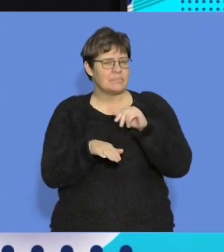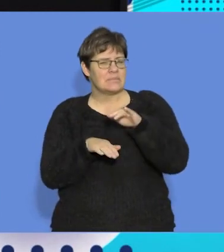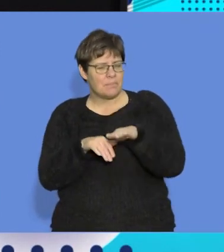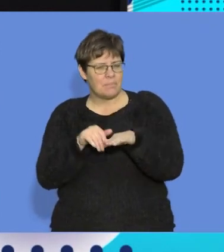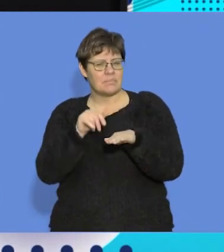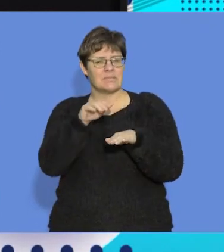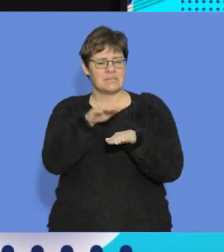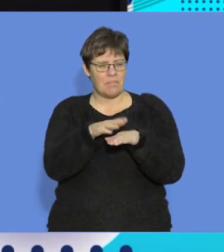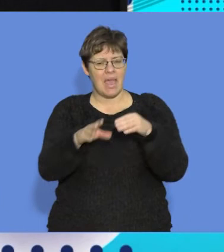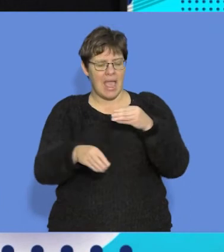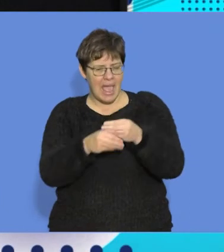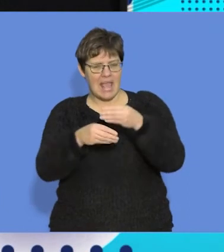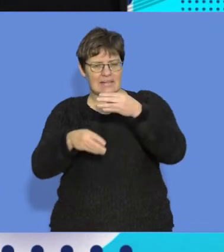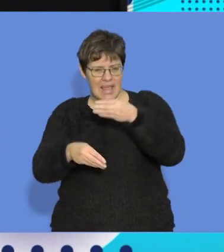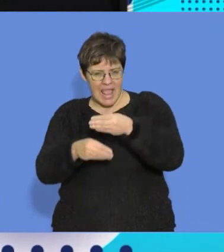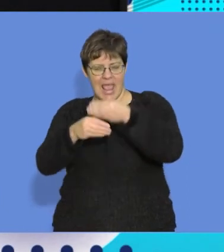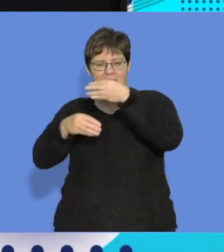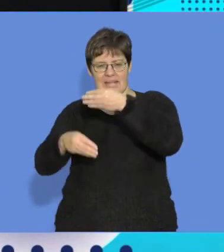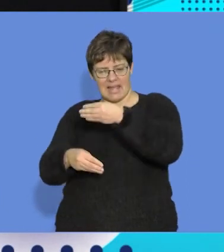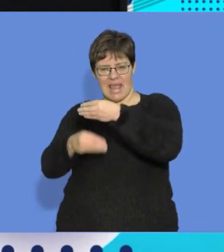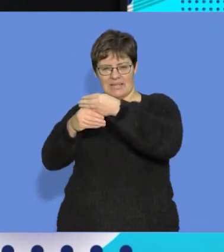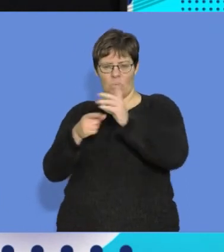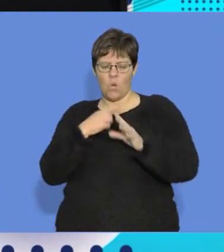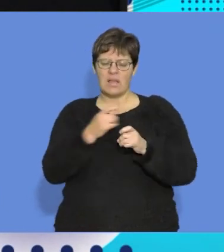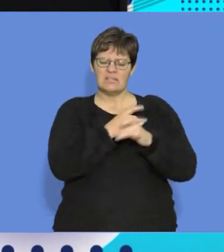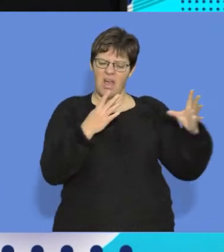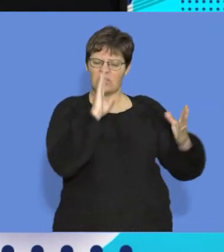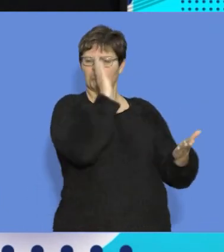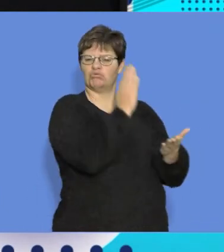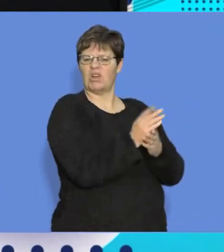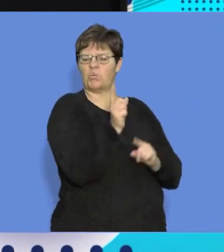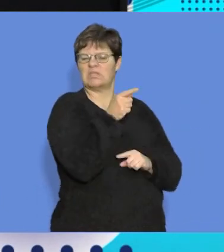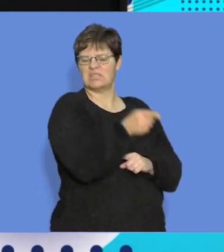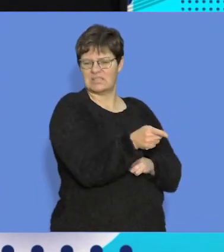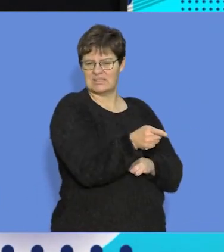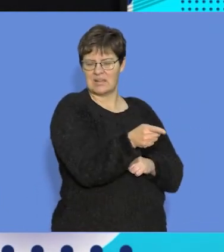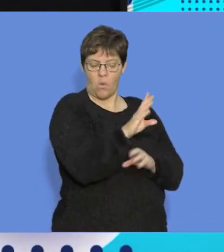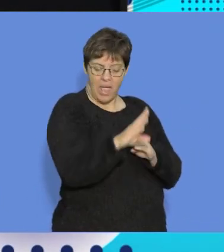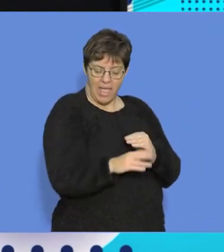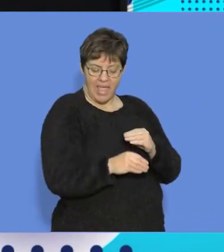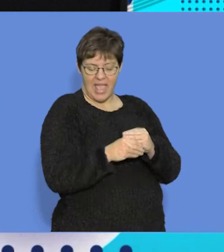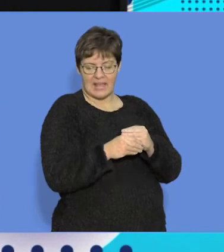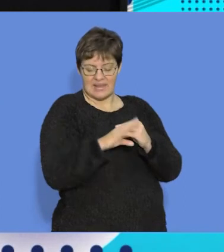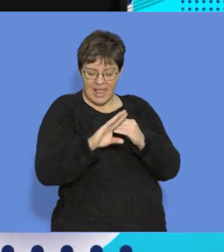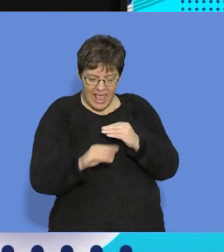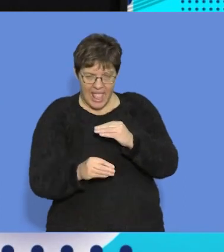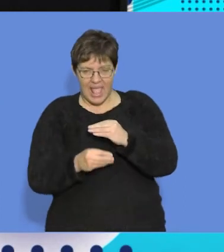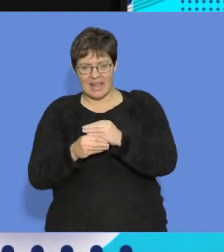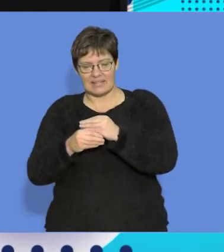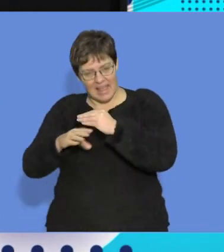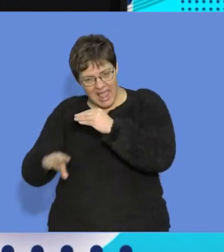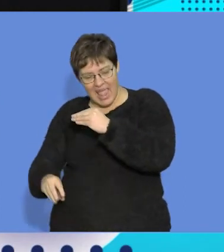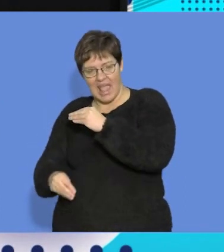more has been incorporated, because we started off with straightforward, what is this? Now we're bringing in all sorts of things, and